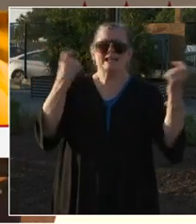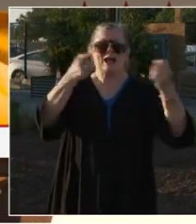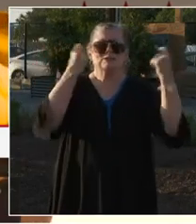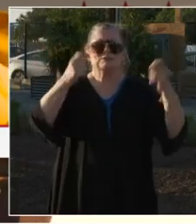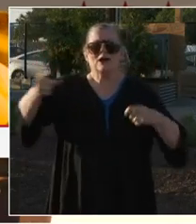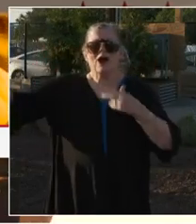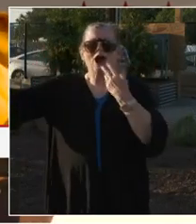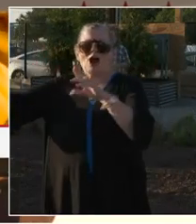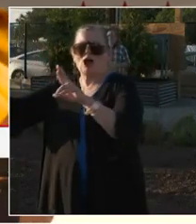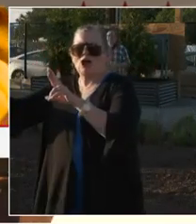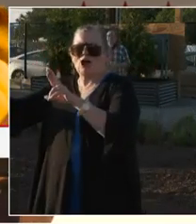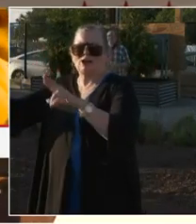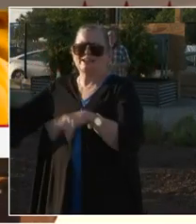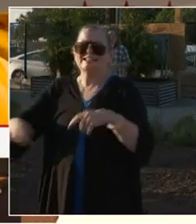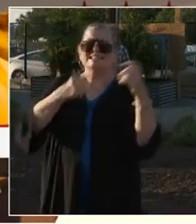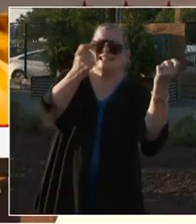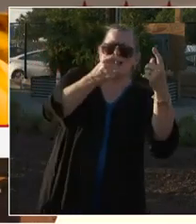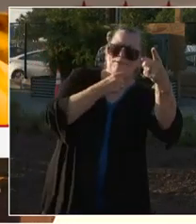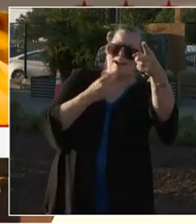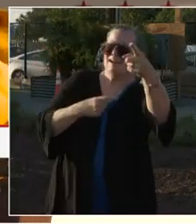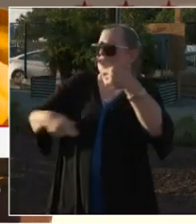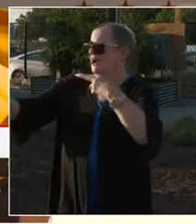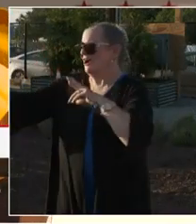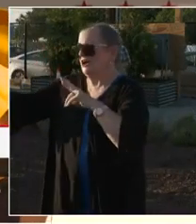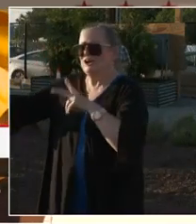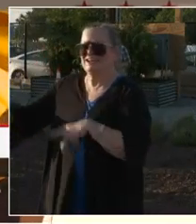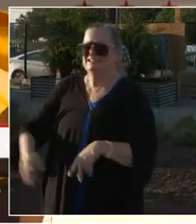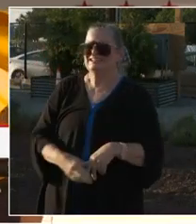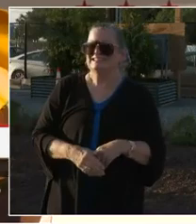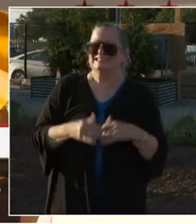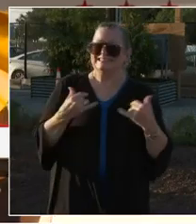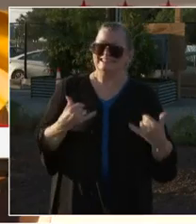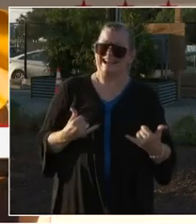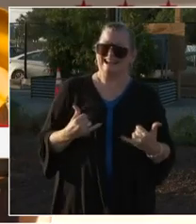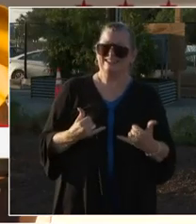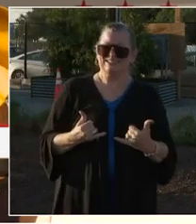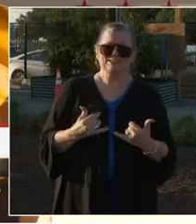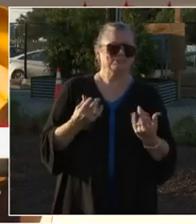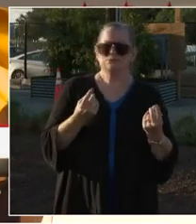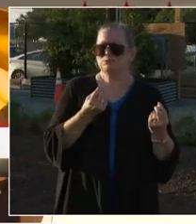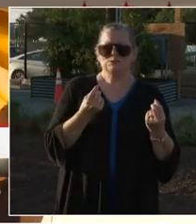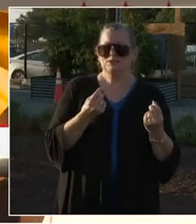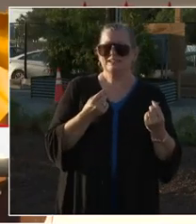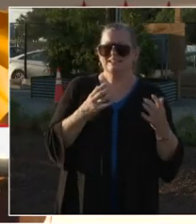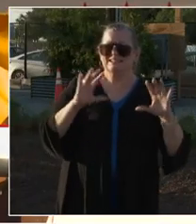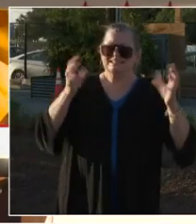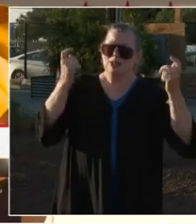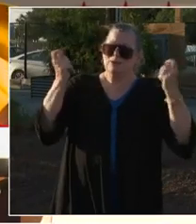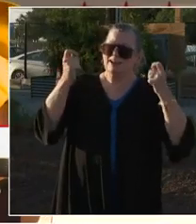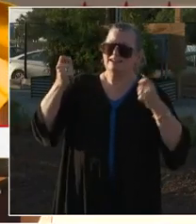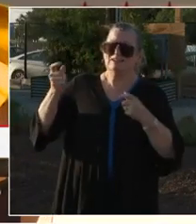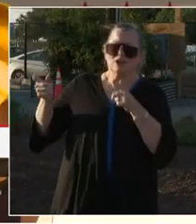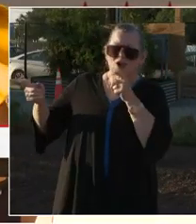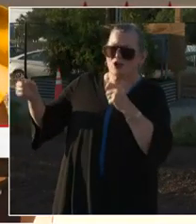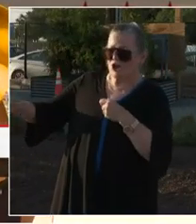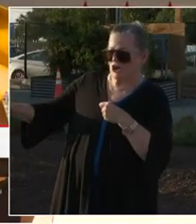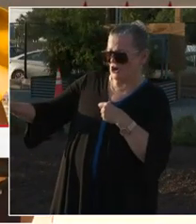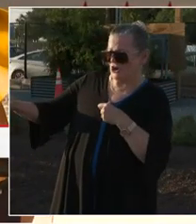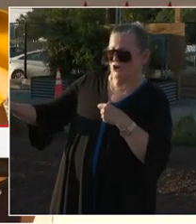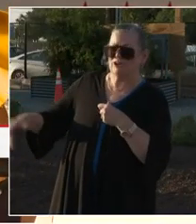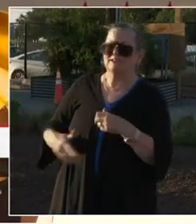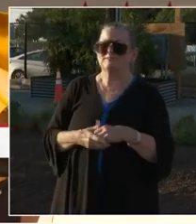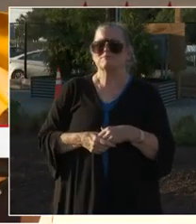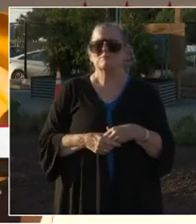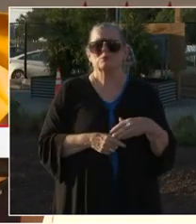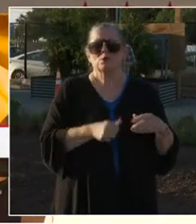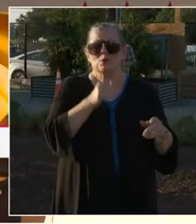Celebrate. Her. Celebrate. Her. Today we are gathered to celebrate. Women's Equality Day